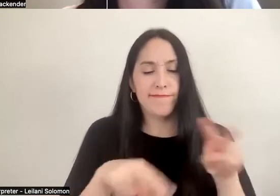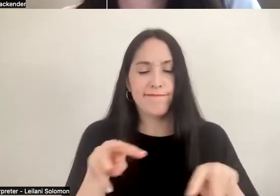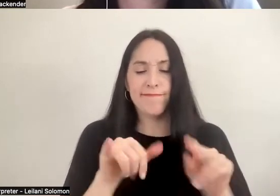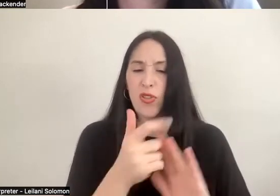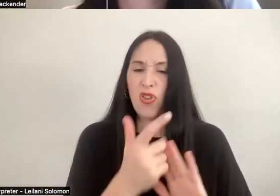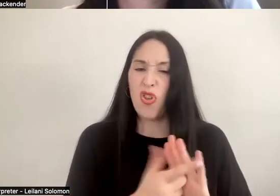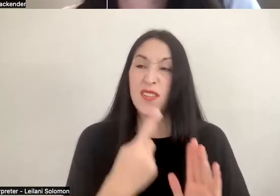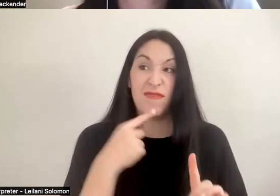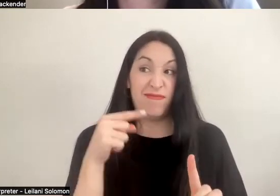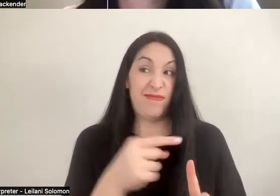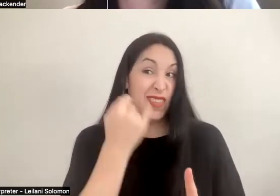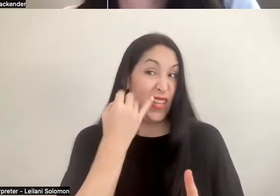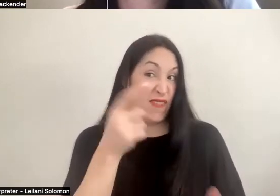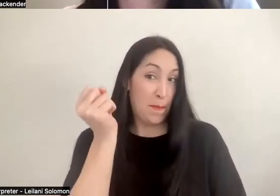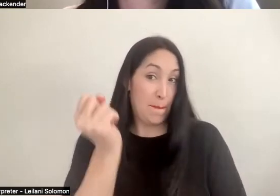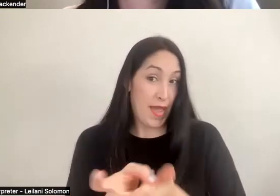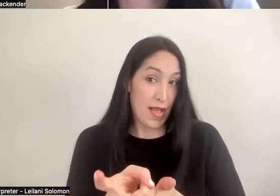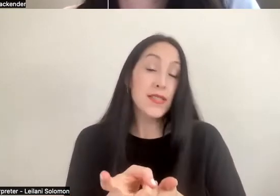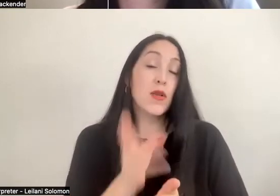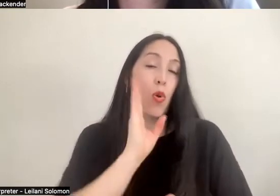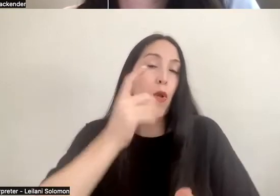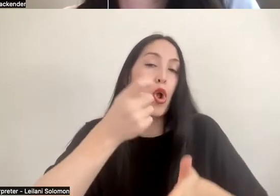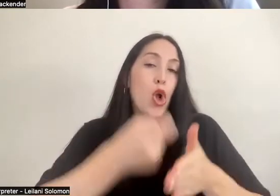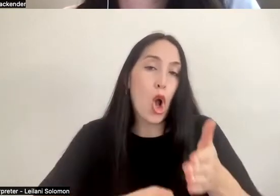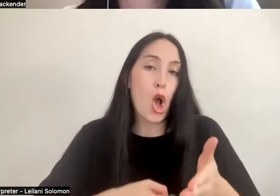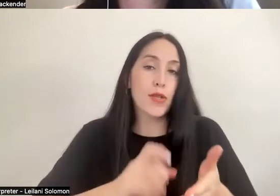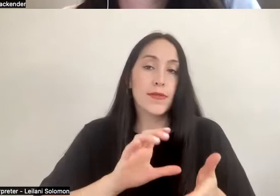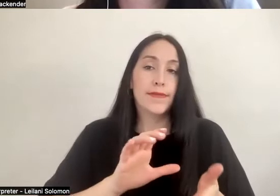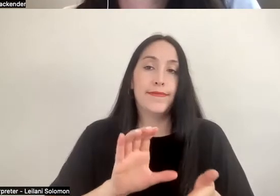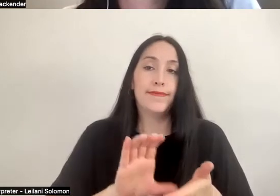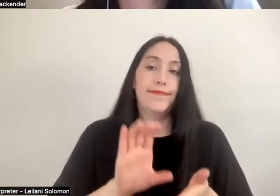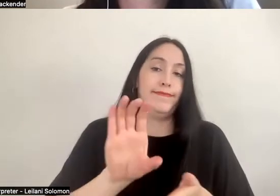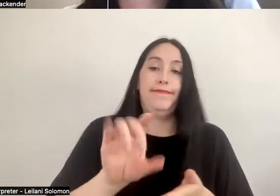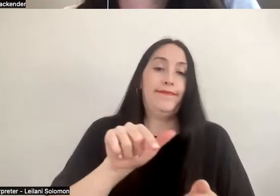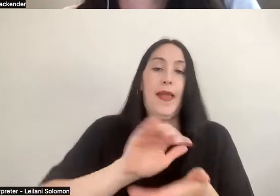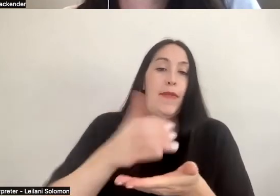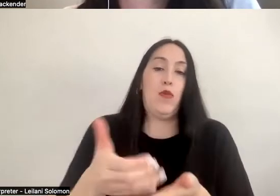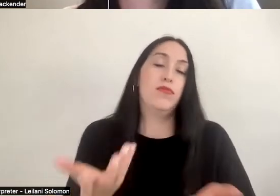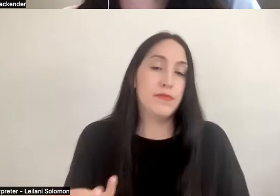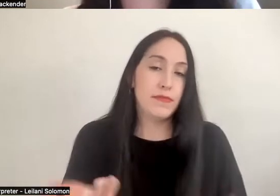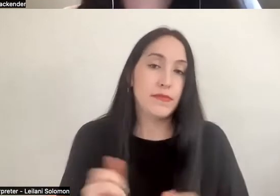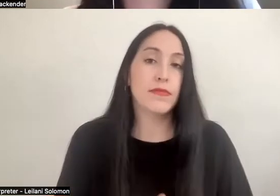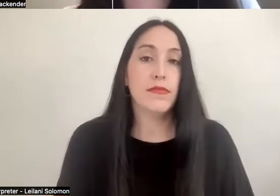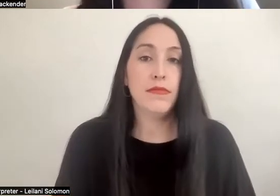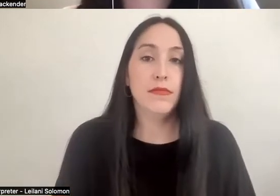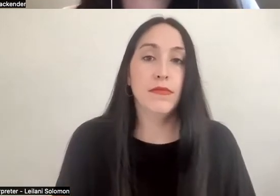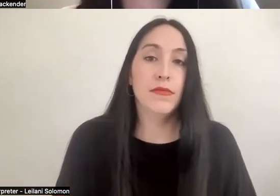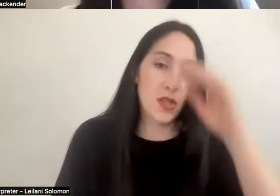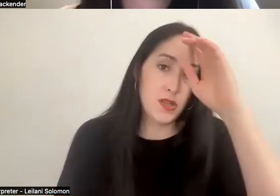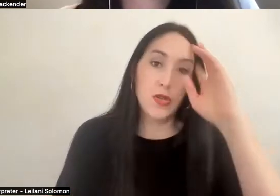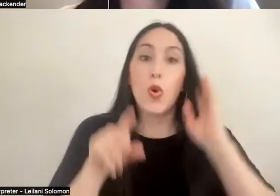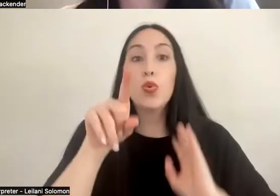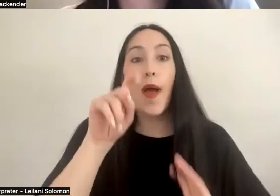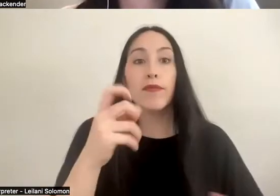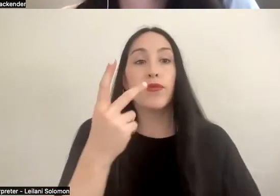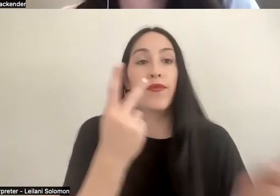was to pass, this is how much it's going to cost. And you have to have offsets so that it equals out and it's not impacting the